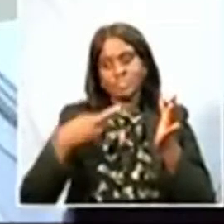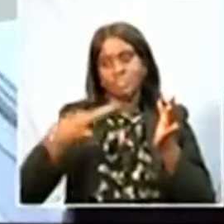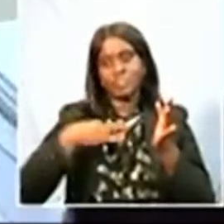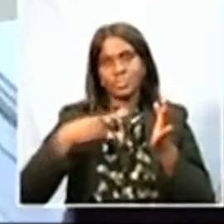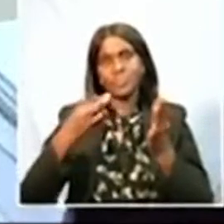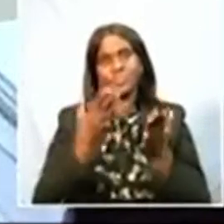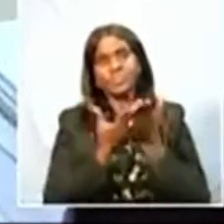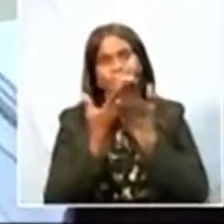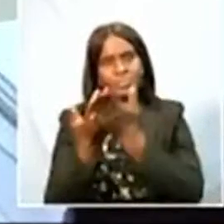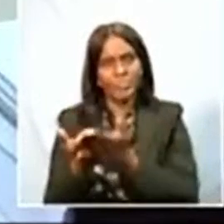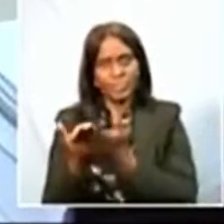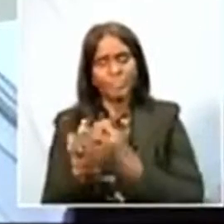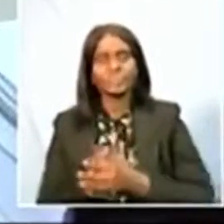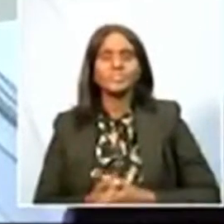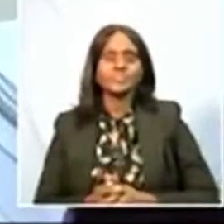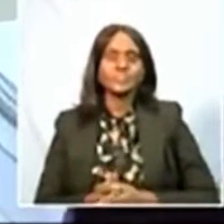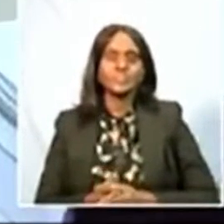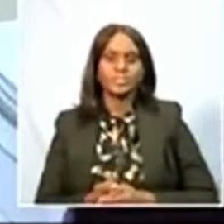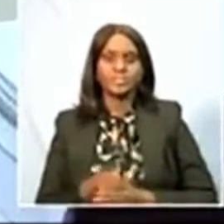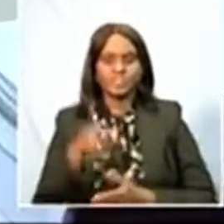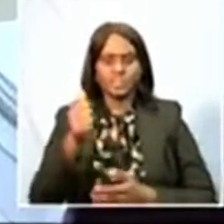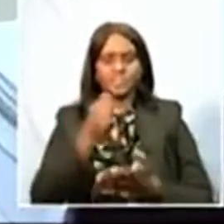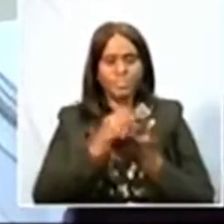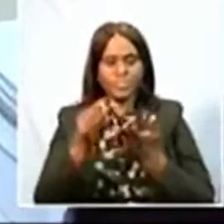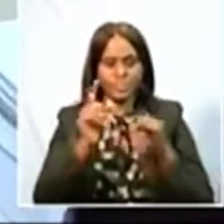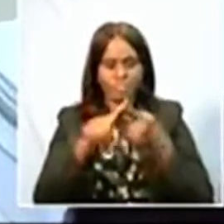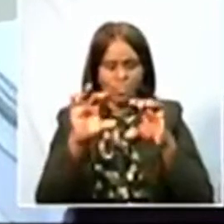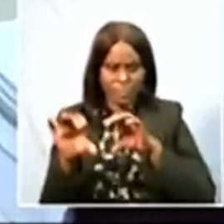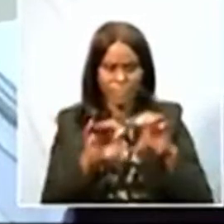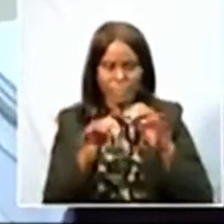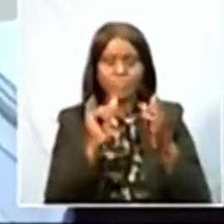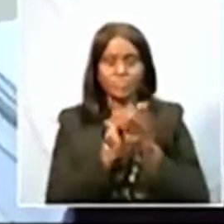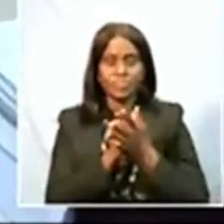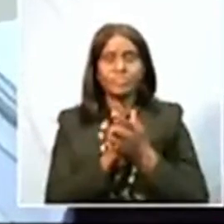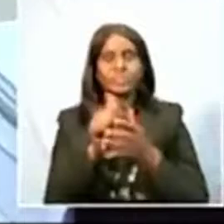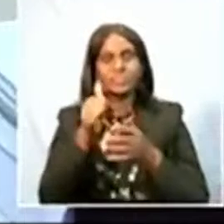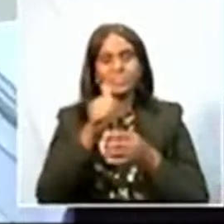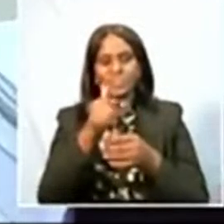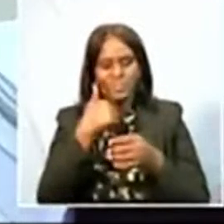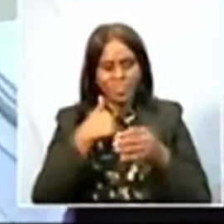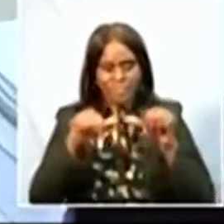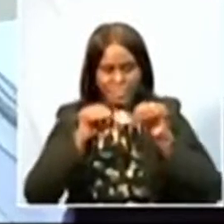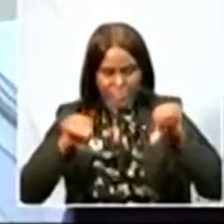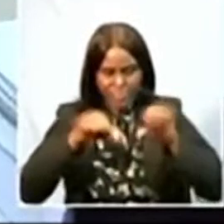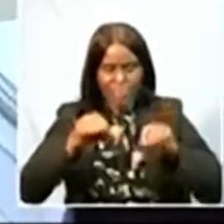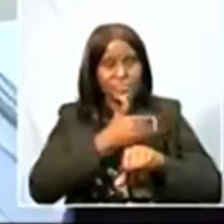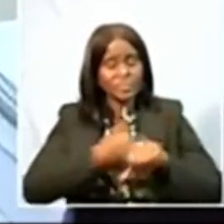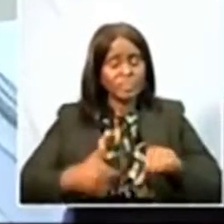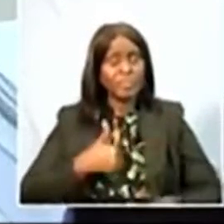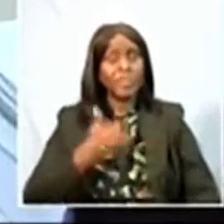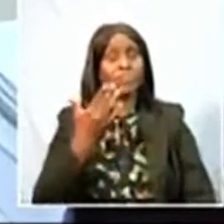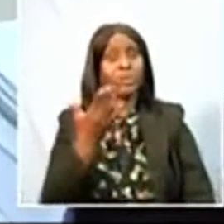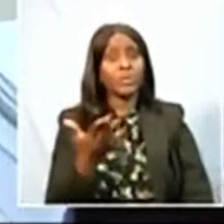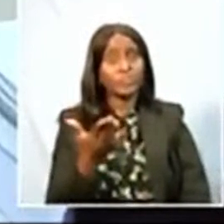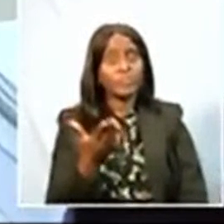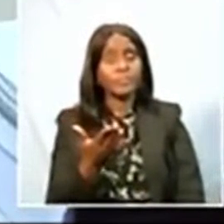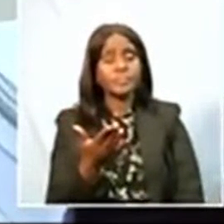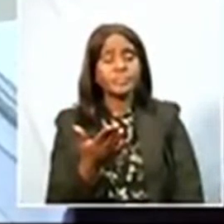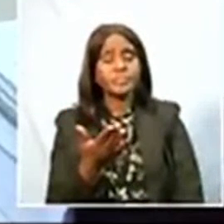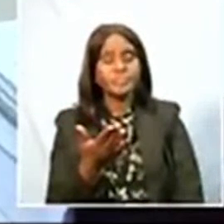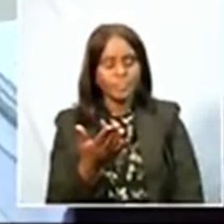applications? You failed to do that. Do you take audit serious?